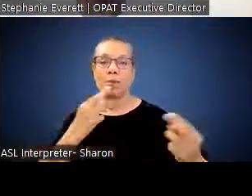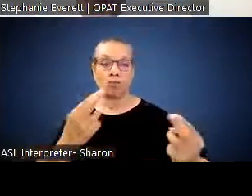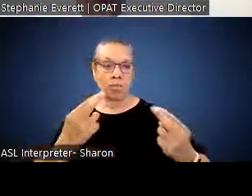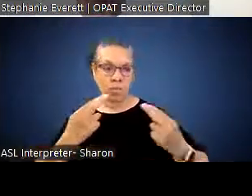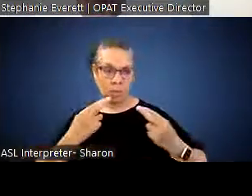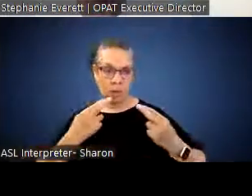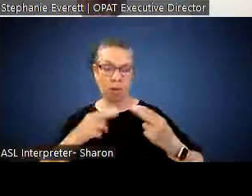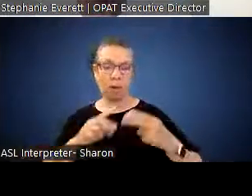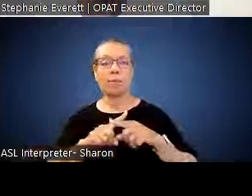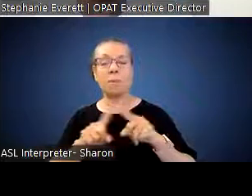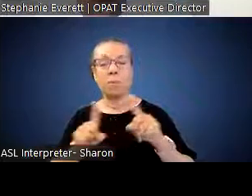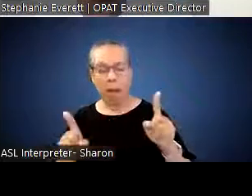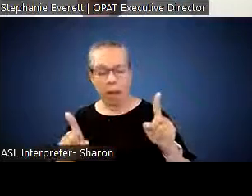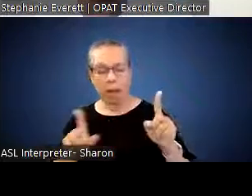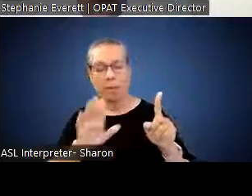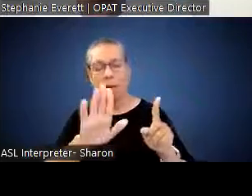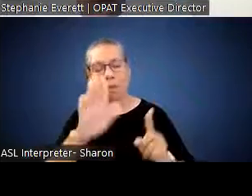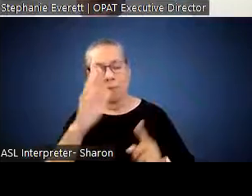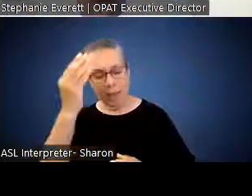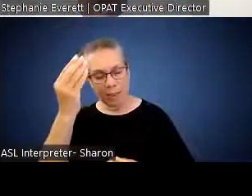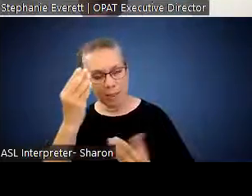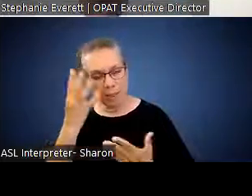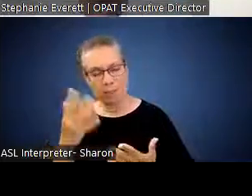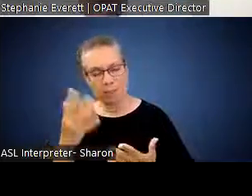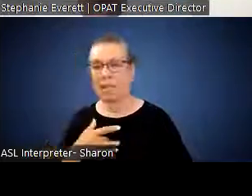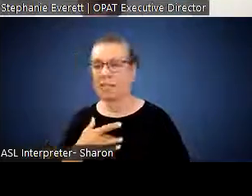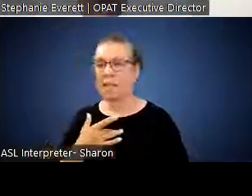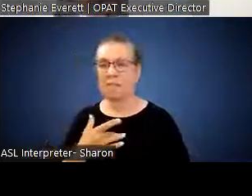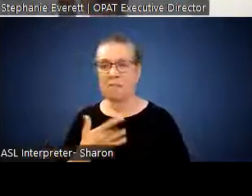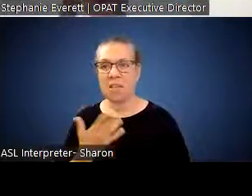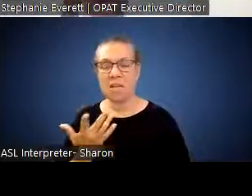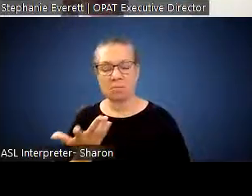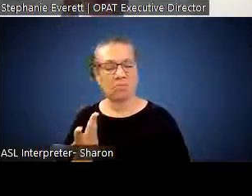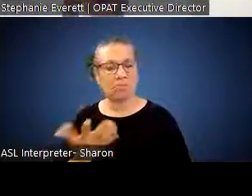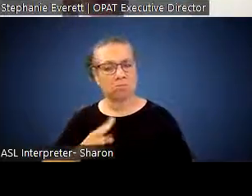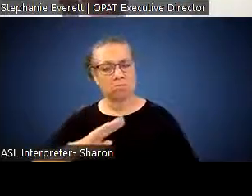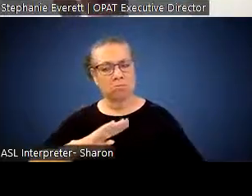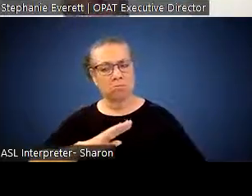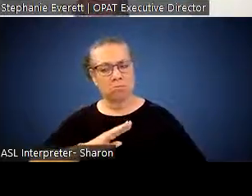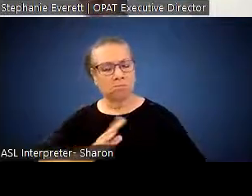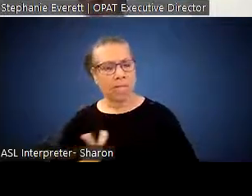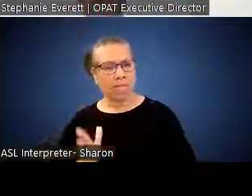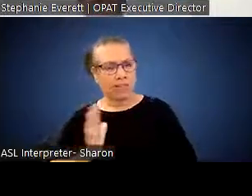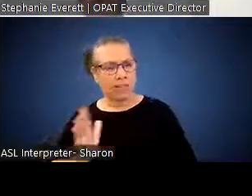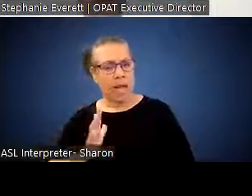did indicate that they did not believe that it was unreasonable that we have